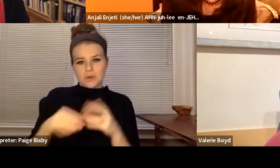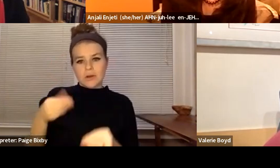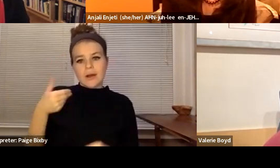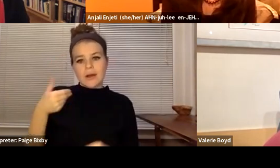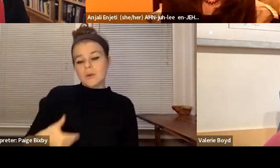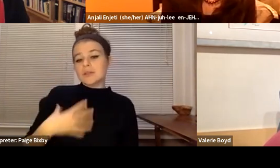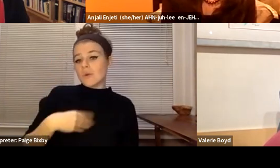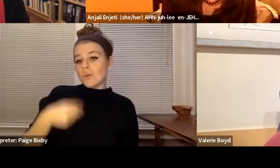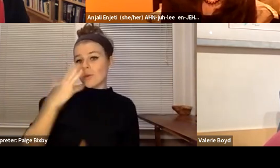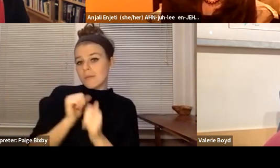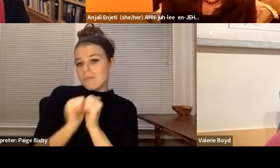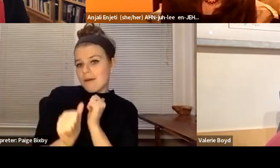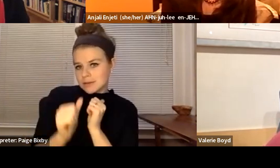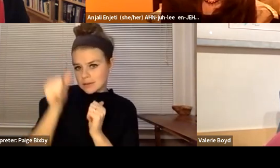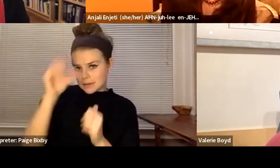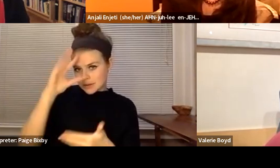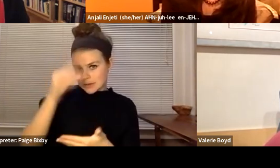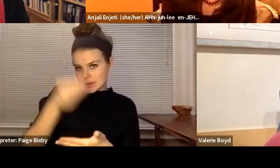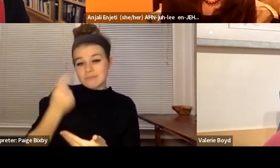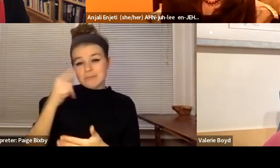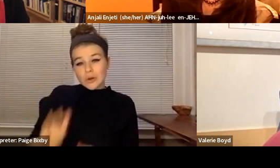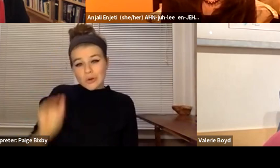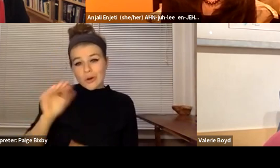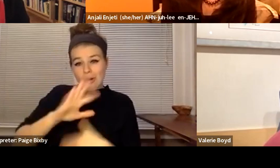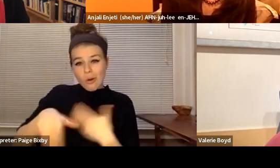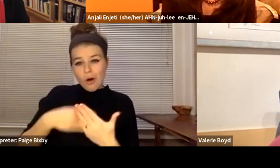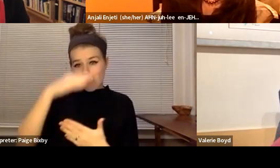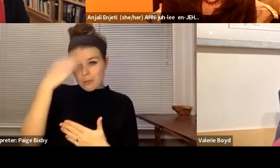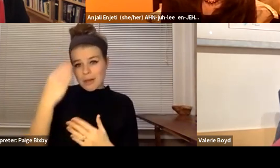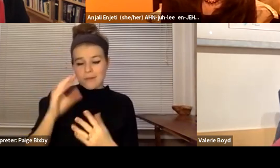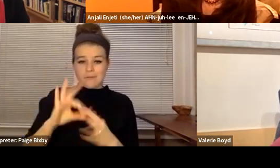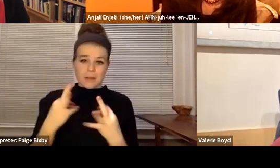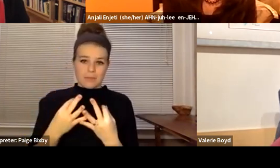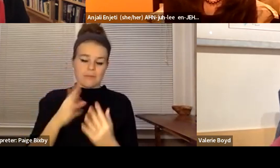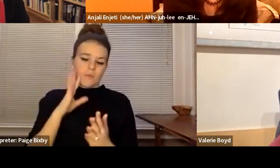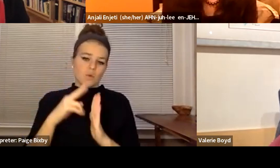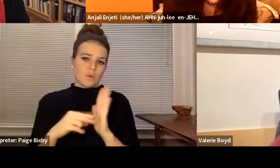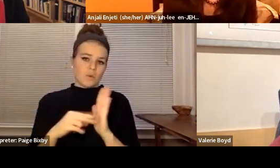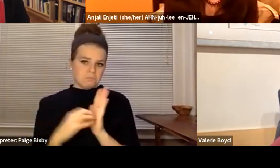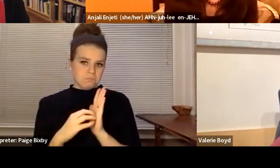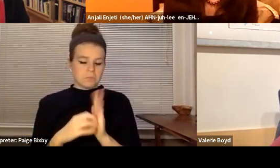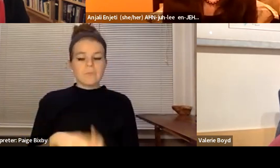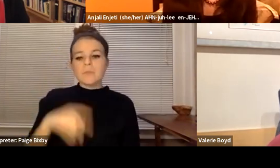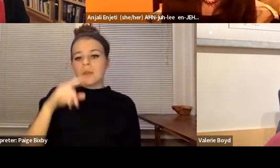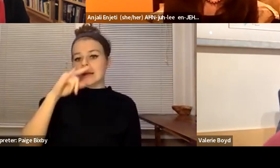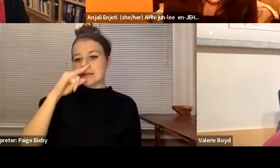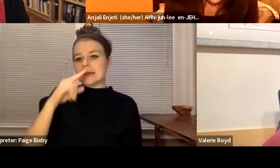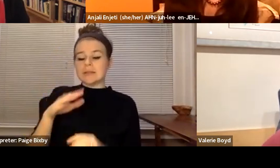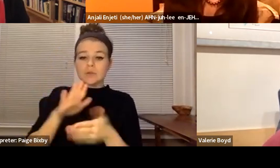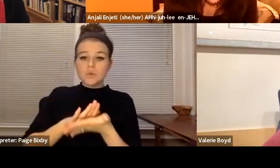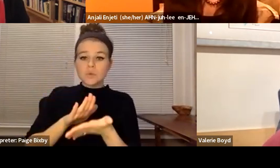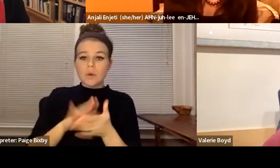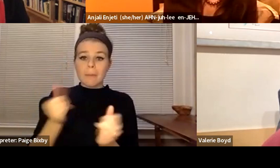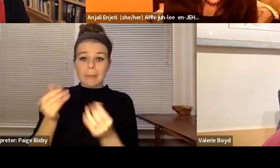passing son growing up in an all black family. So I'll read a short excerpt. The kids on the school playground weren't the only ones